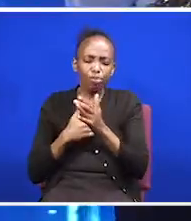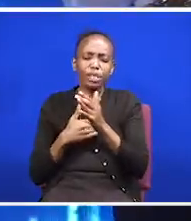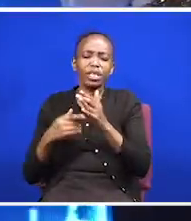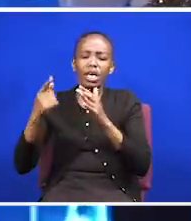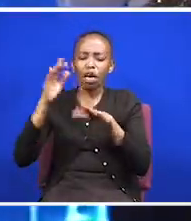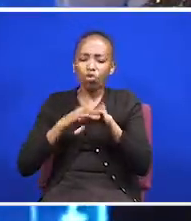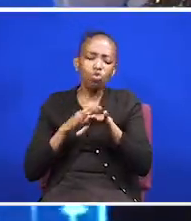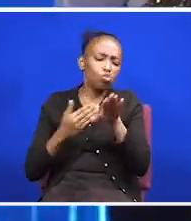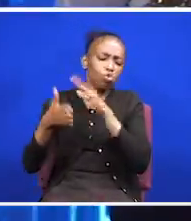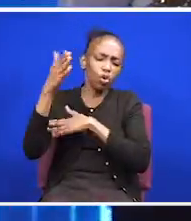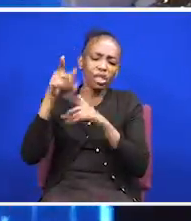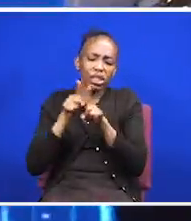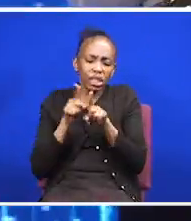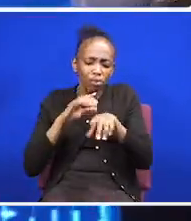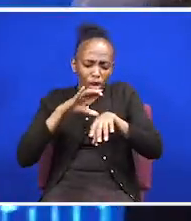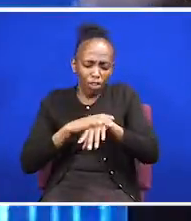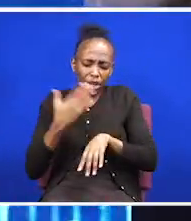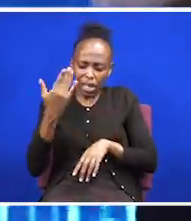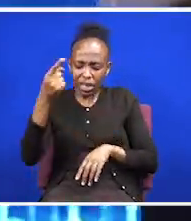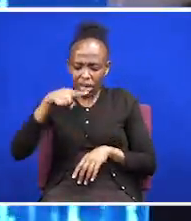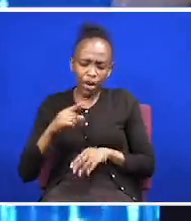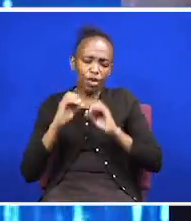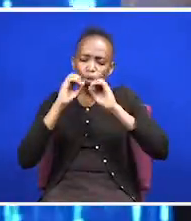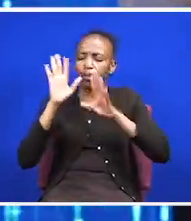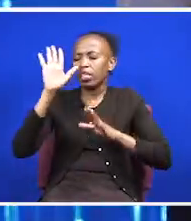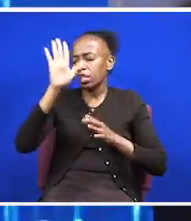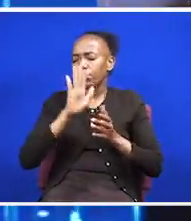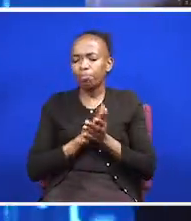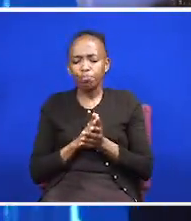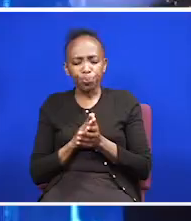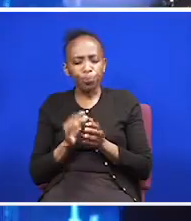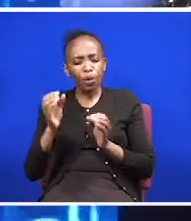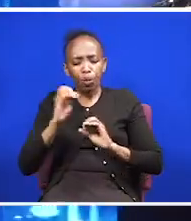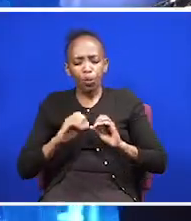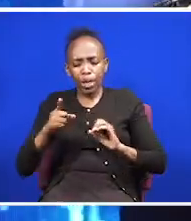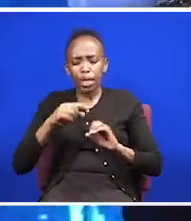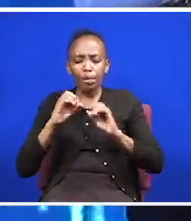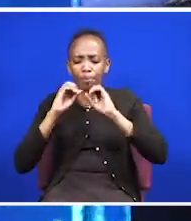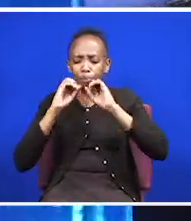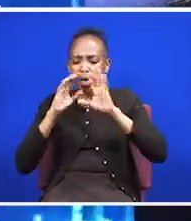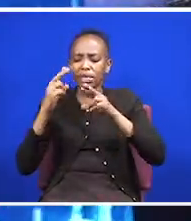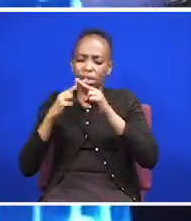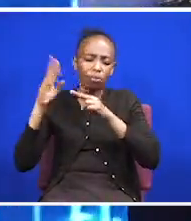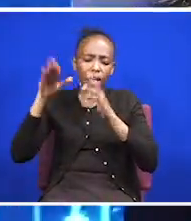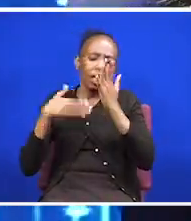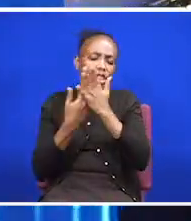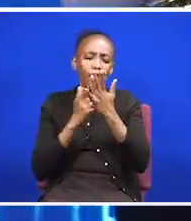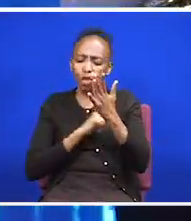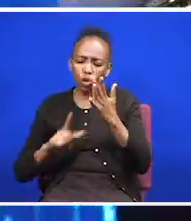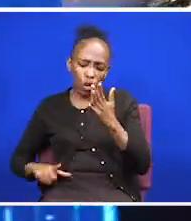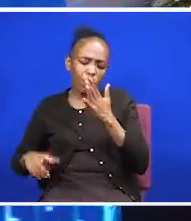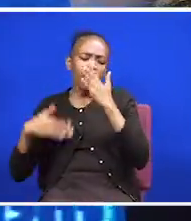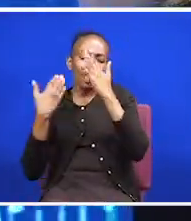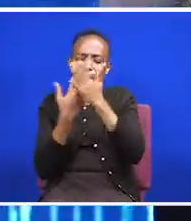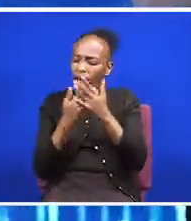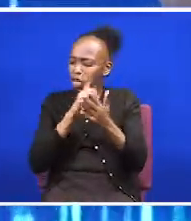have been our a good God. You have held our hands, and we bless you. Oh, we bless your name. Thank you, Lord. Thank